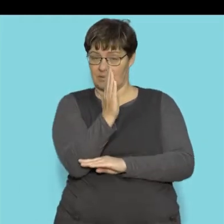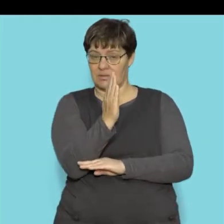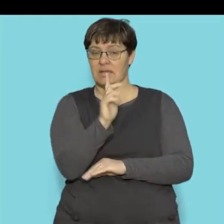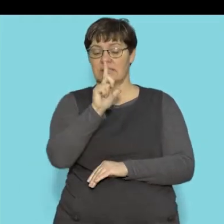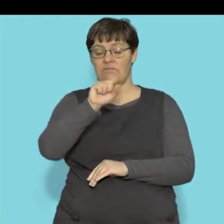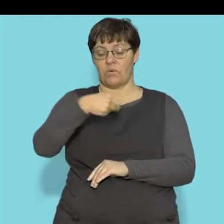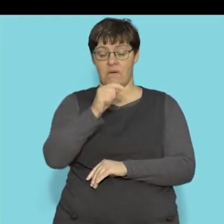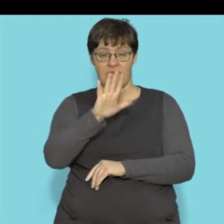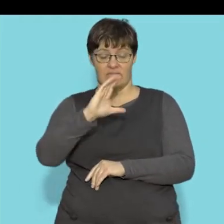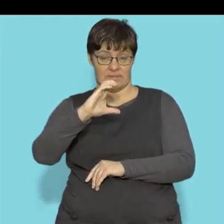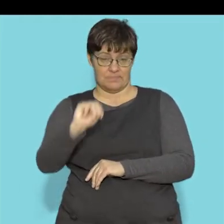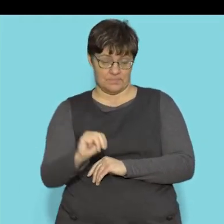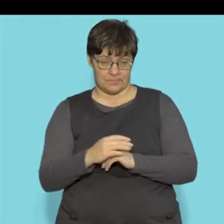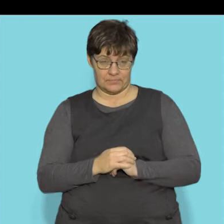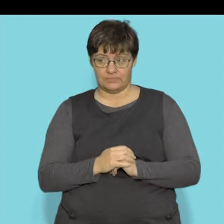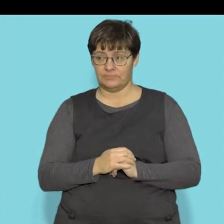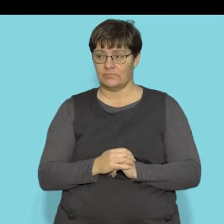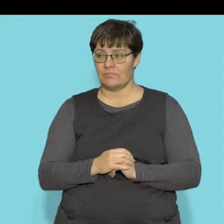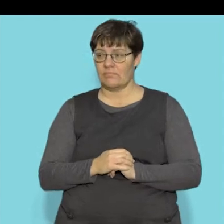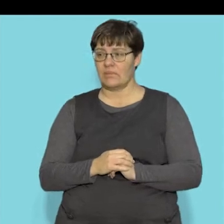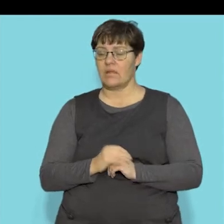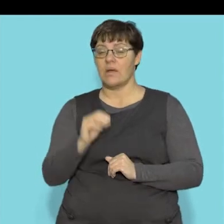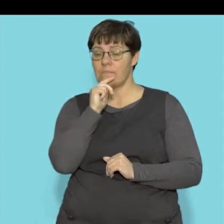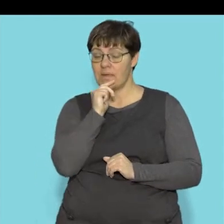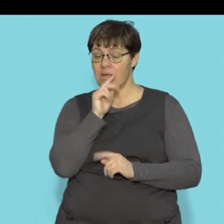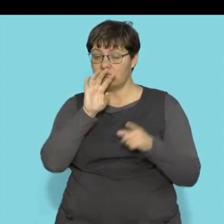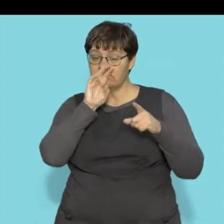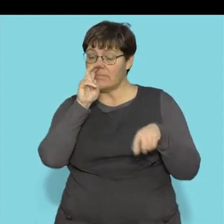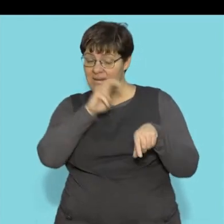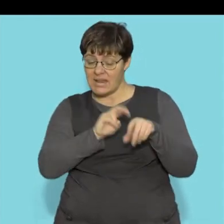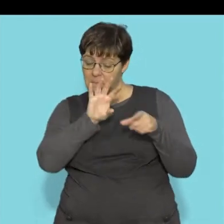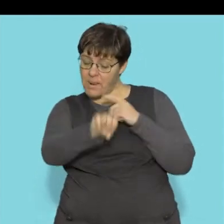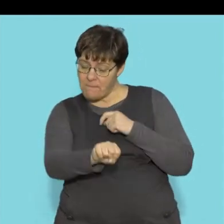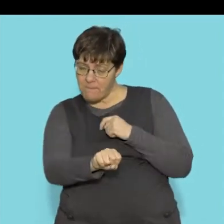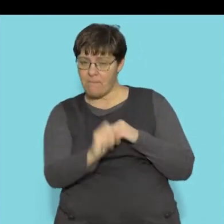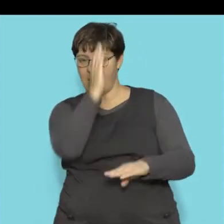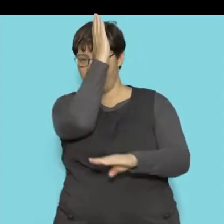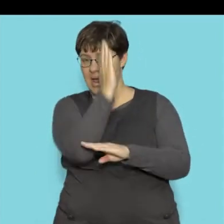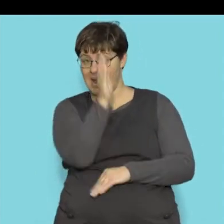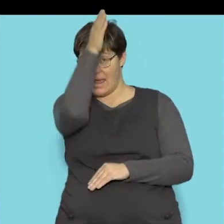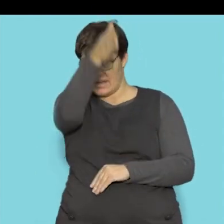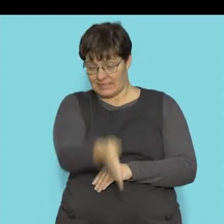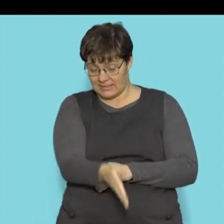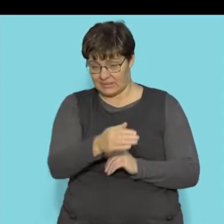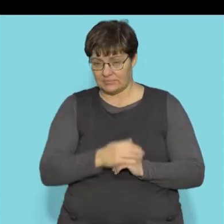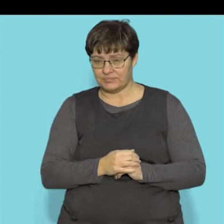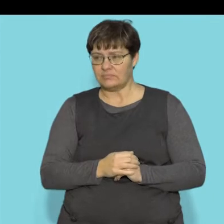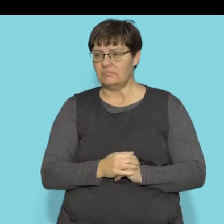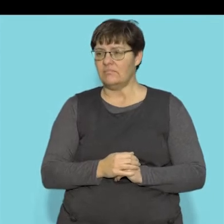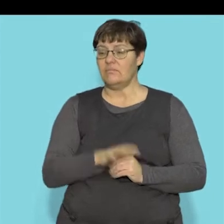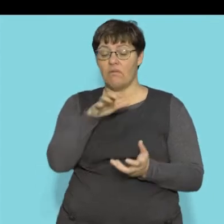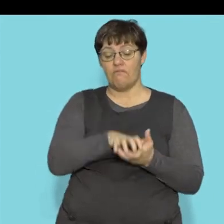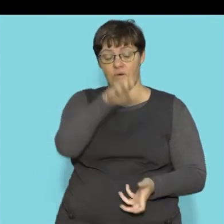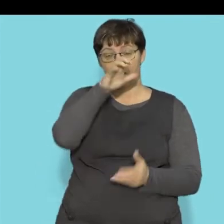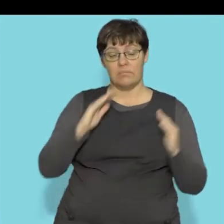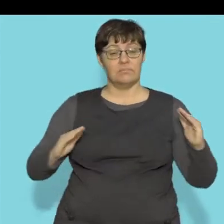height is 7,5 centimeters. So that means I'm trying to find out this portion of the formula. The